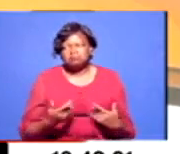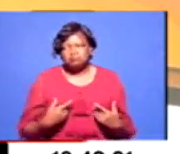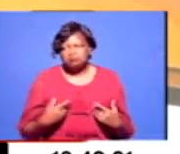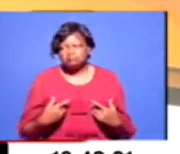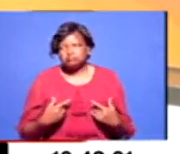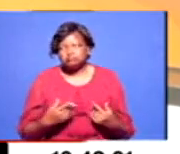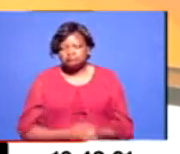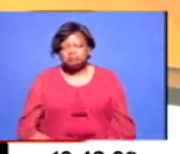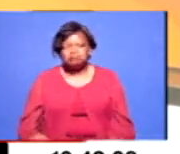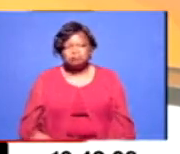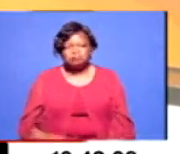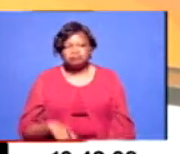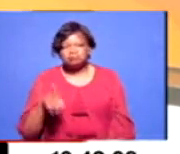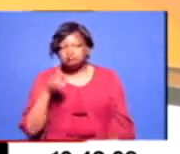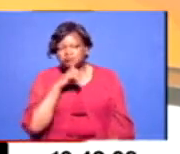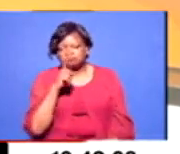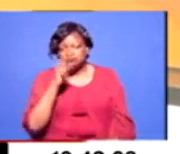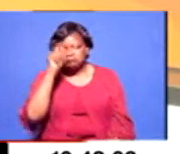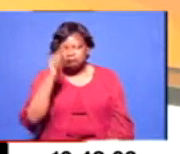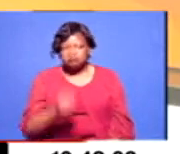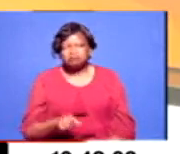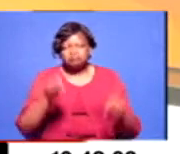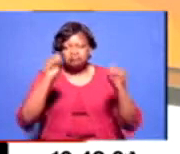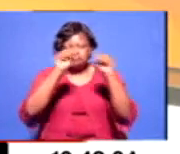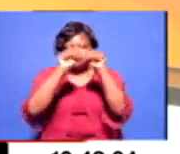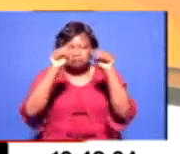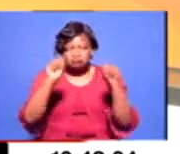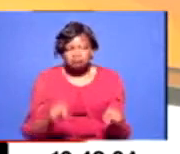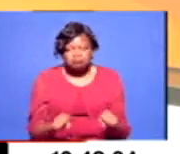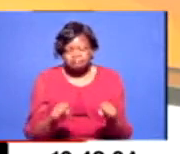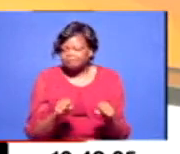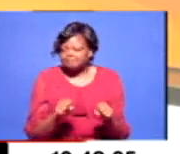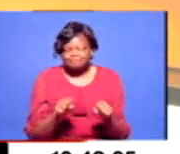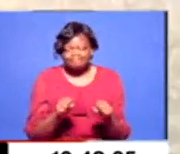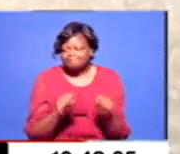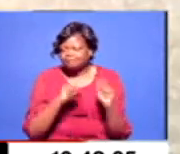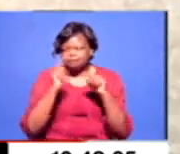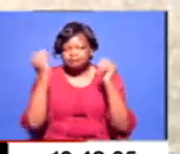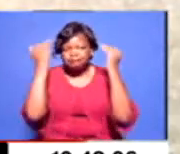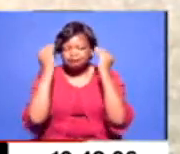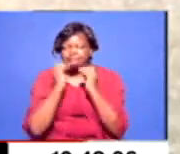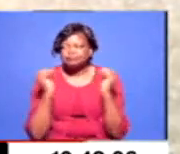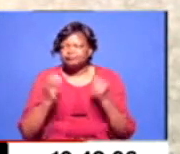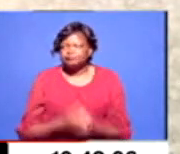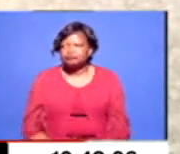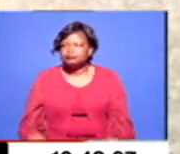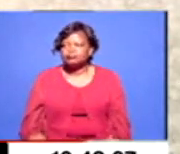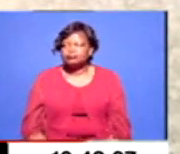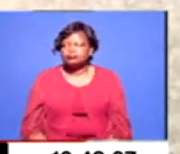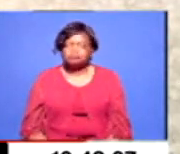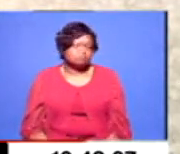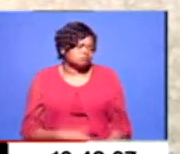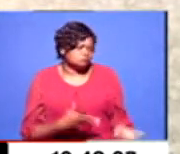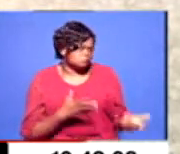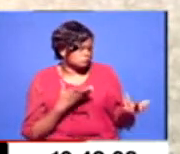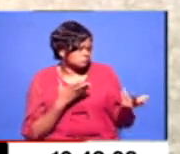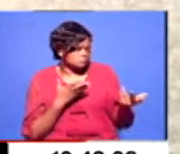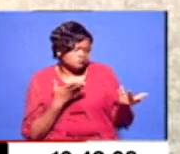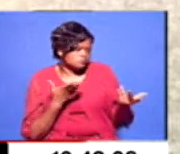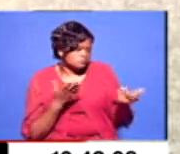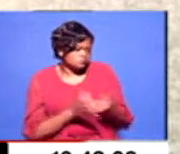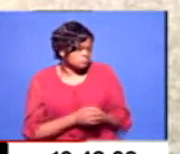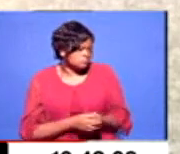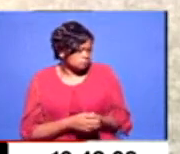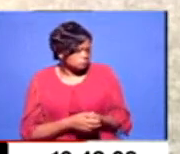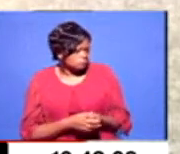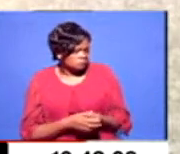robust judicial system, they never see the light of day. It happens. And the parents, mm-hmm. these young ladies,